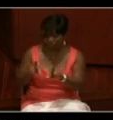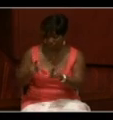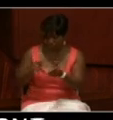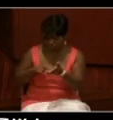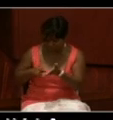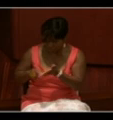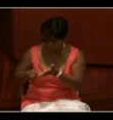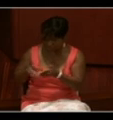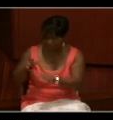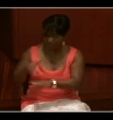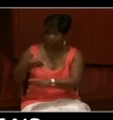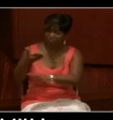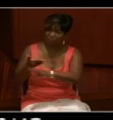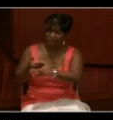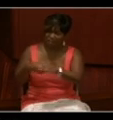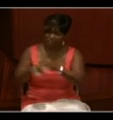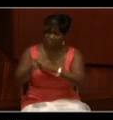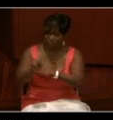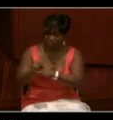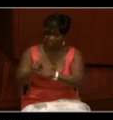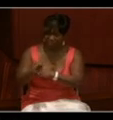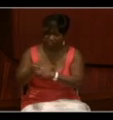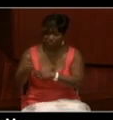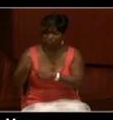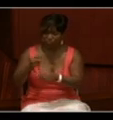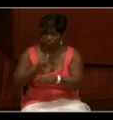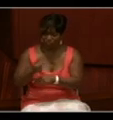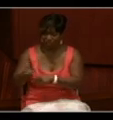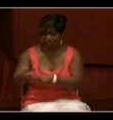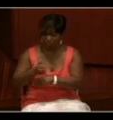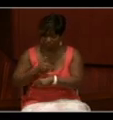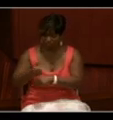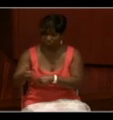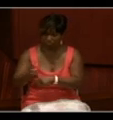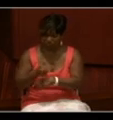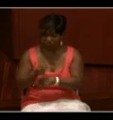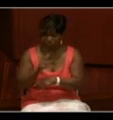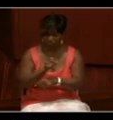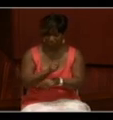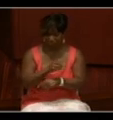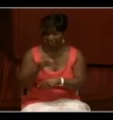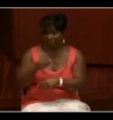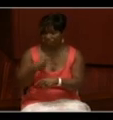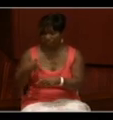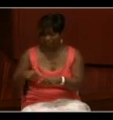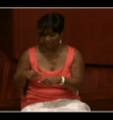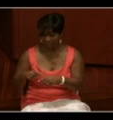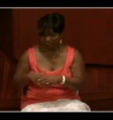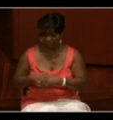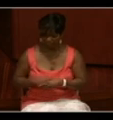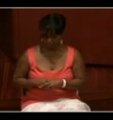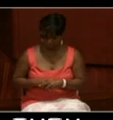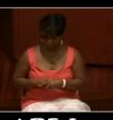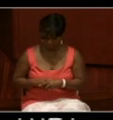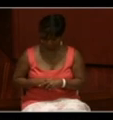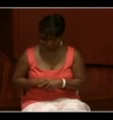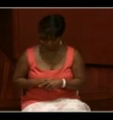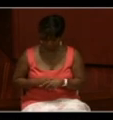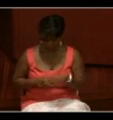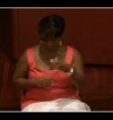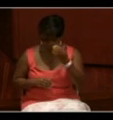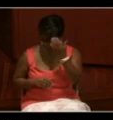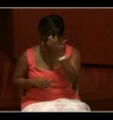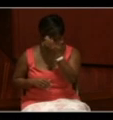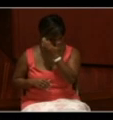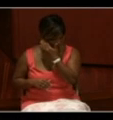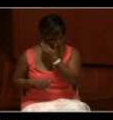in the U.S. or when they traveled back and forth between the U.S. and China or elsewhere. Next slide, please.